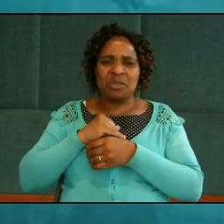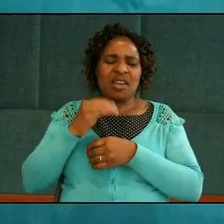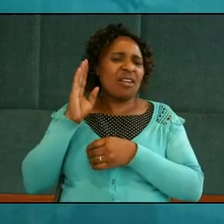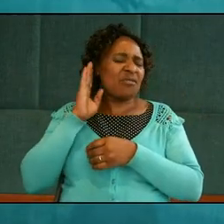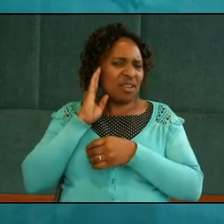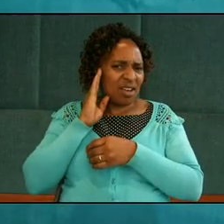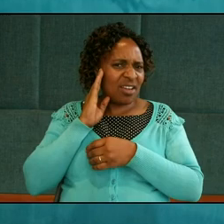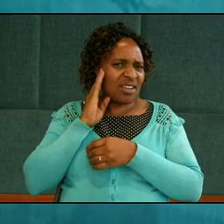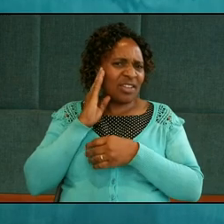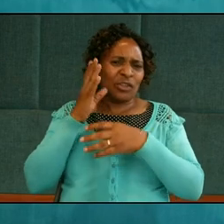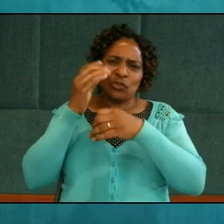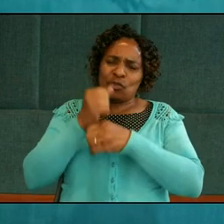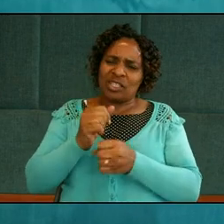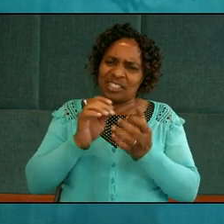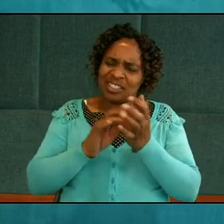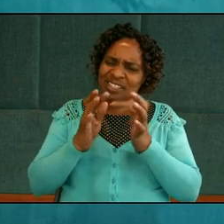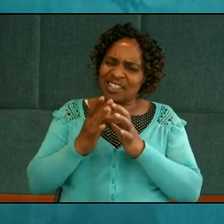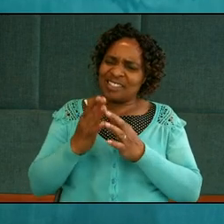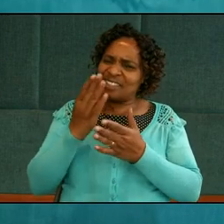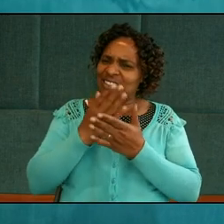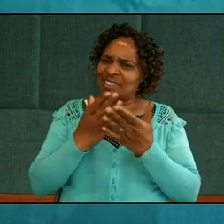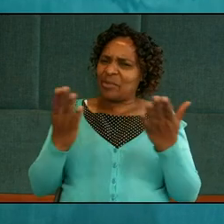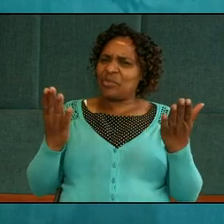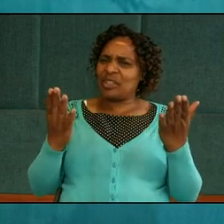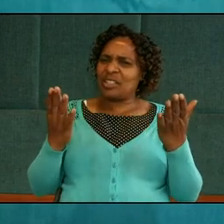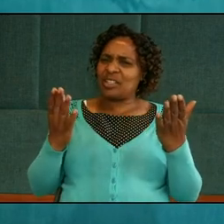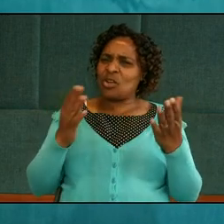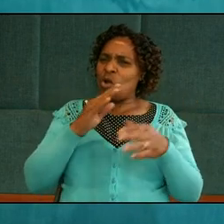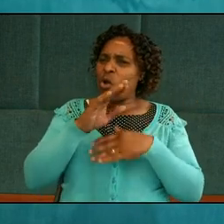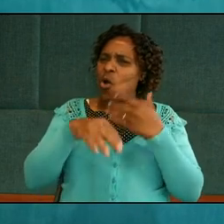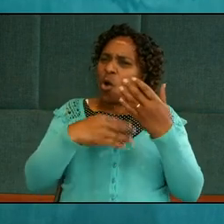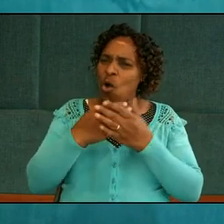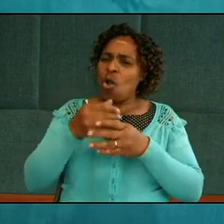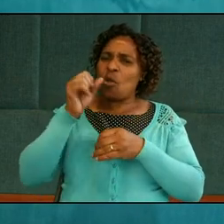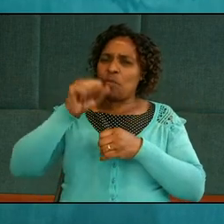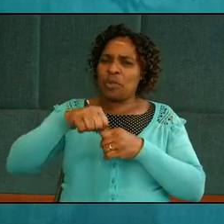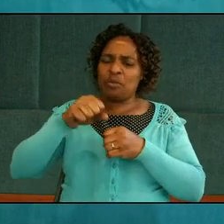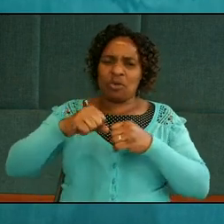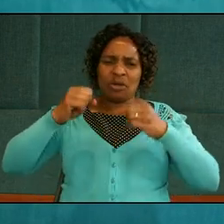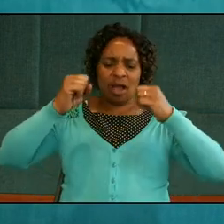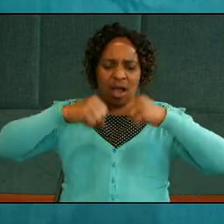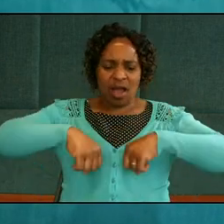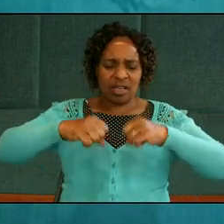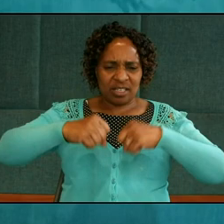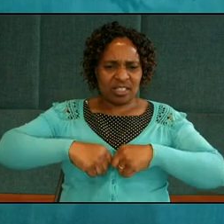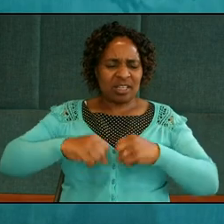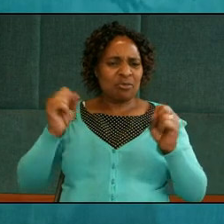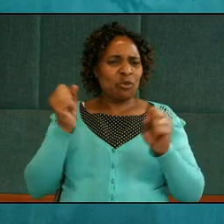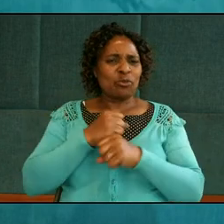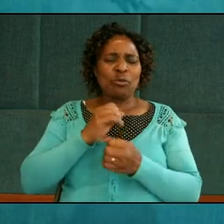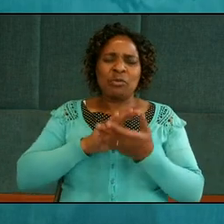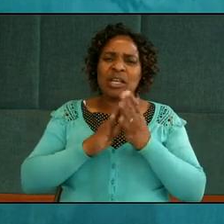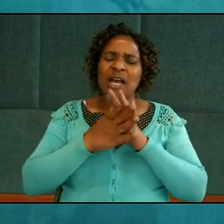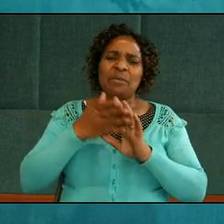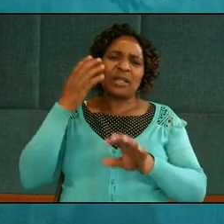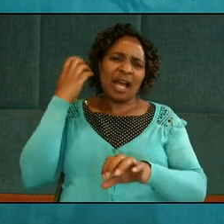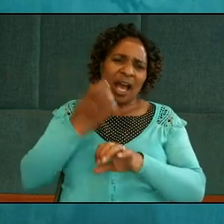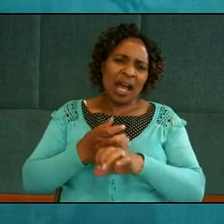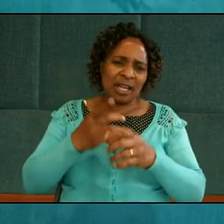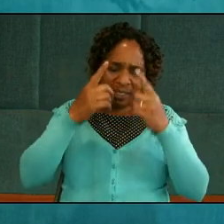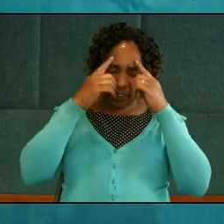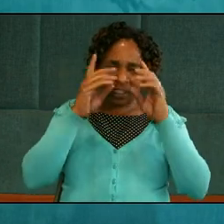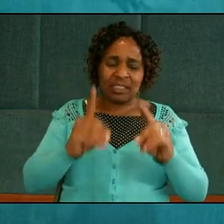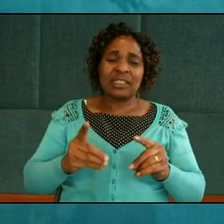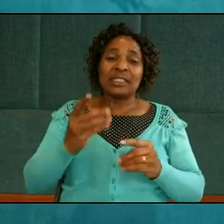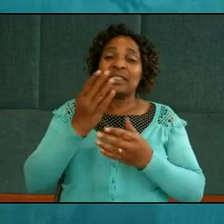to me that trusting Jesus is something that we should all be able to agree shouldn't be a difficult decision. And sometimes